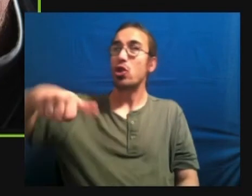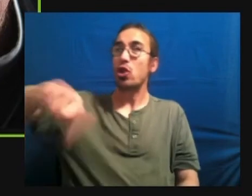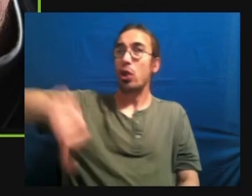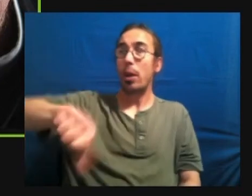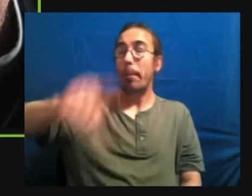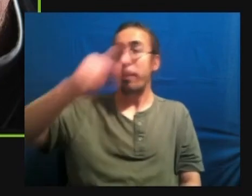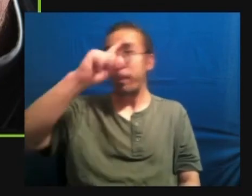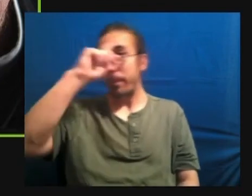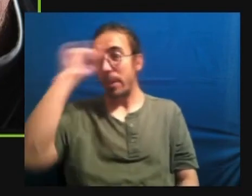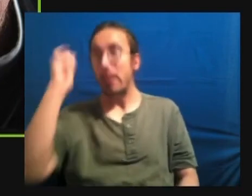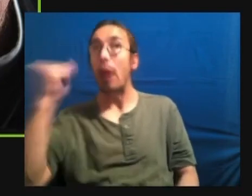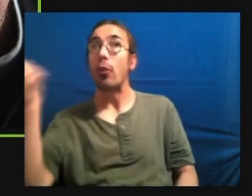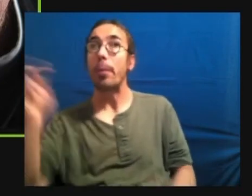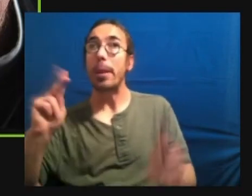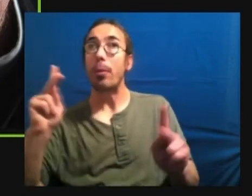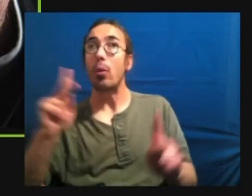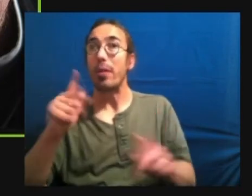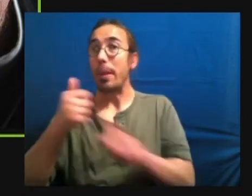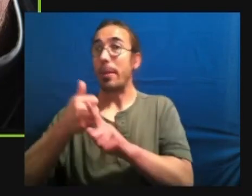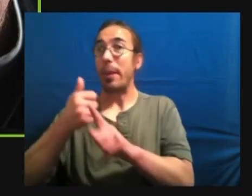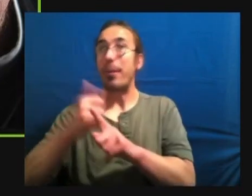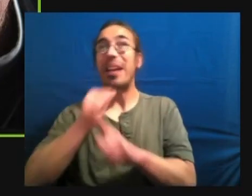people who are not autistic